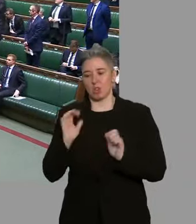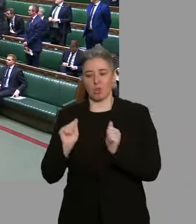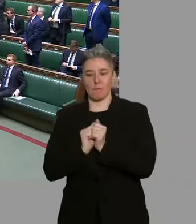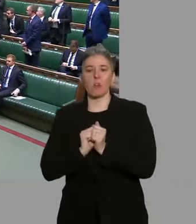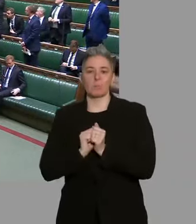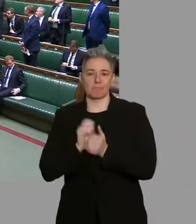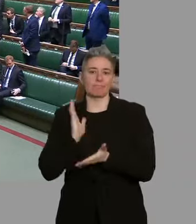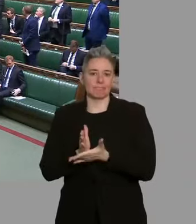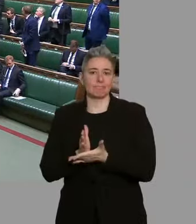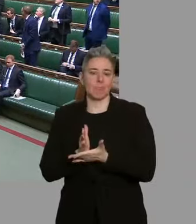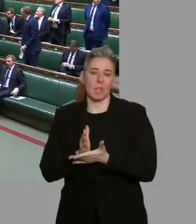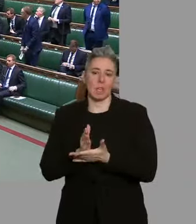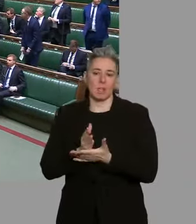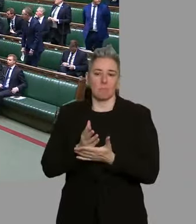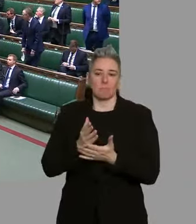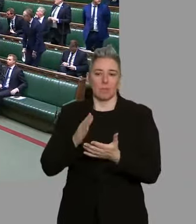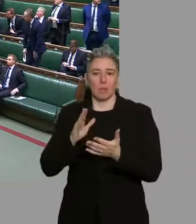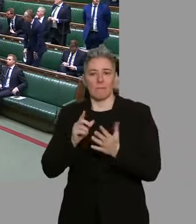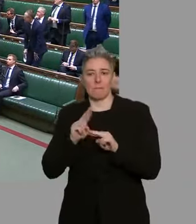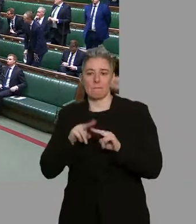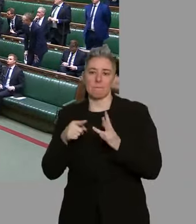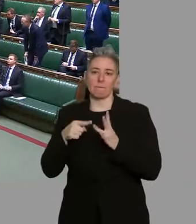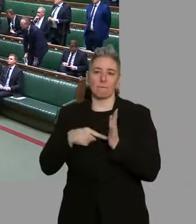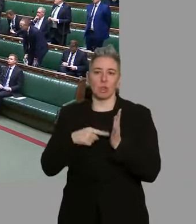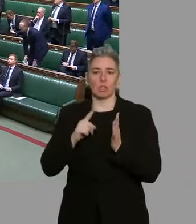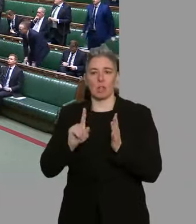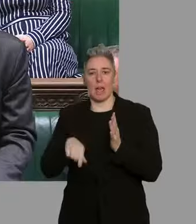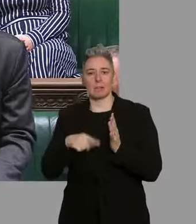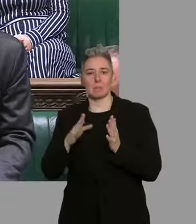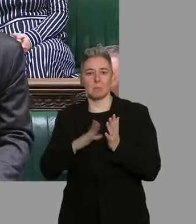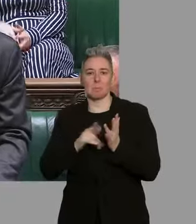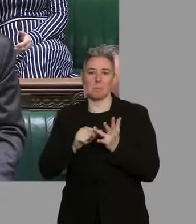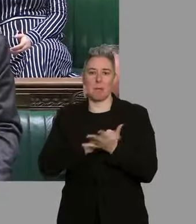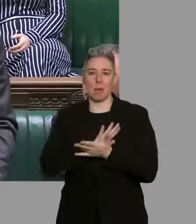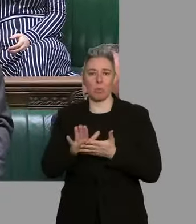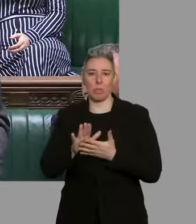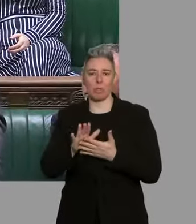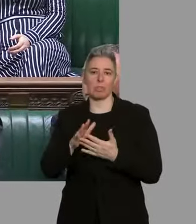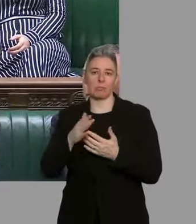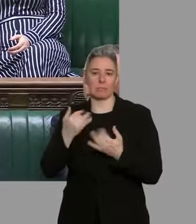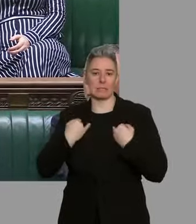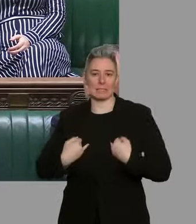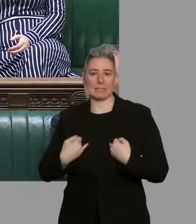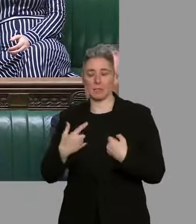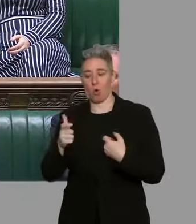Minister. Thank you, Mr. Speaker. And I thank the honourable gentleman for his question. The whole House